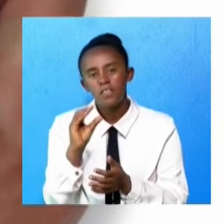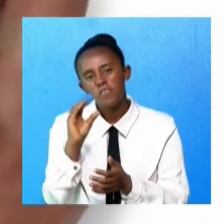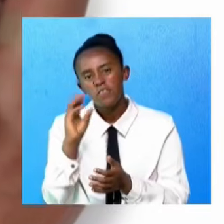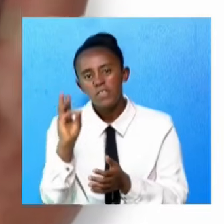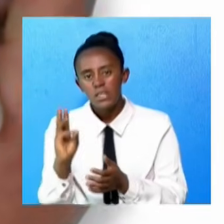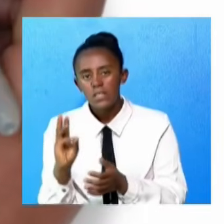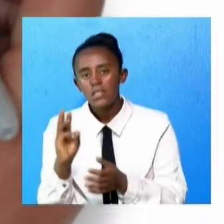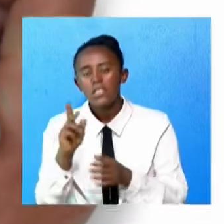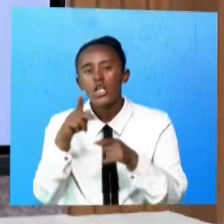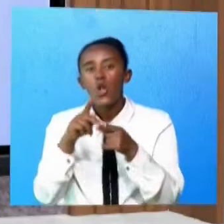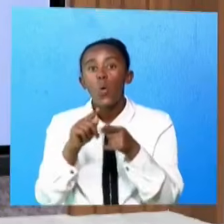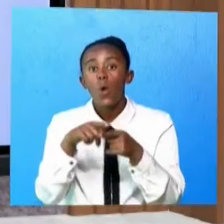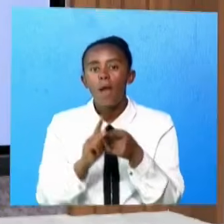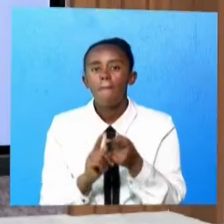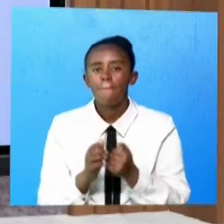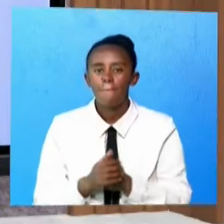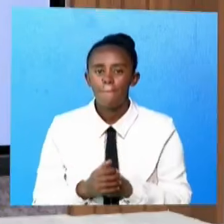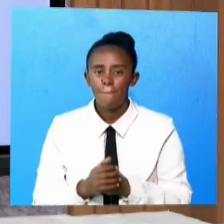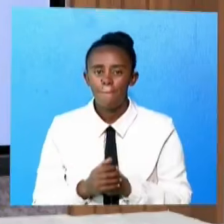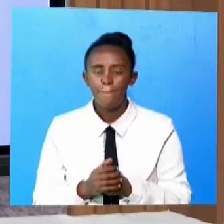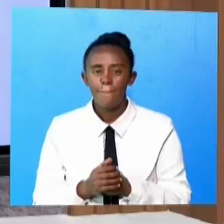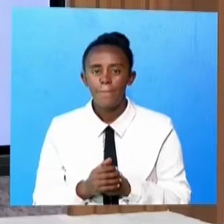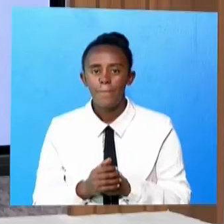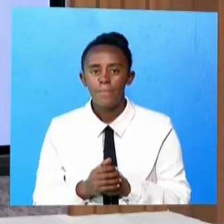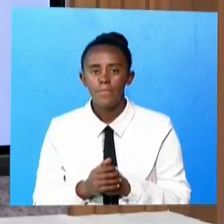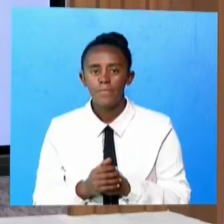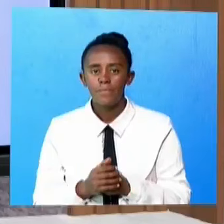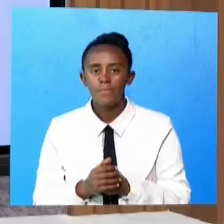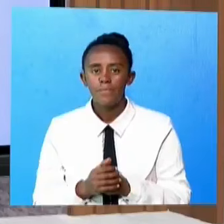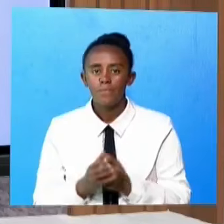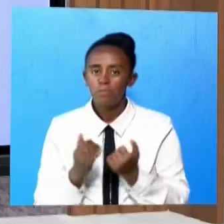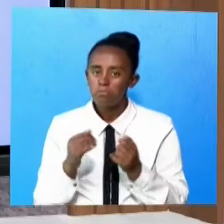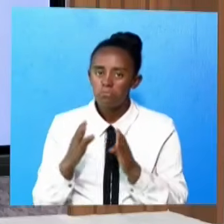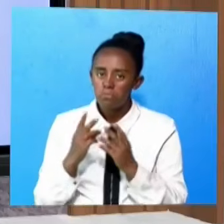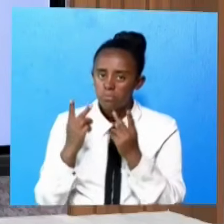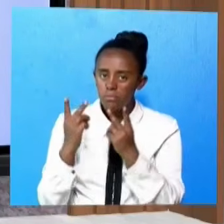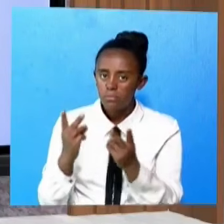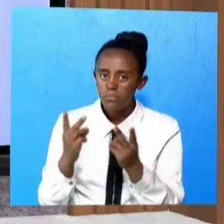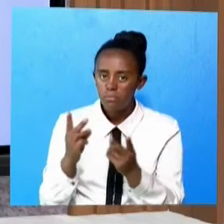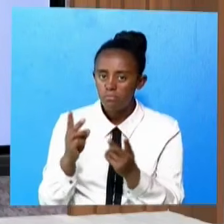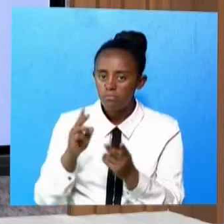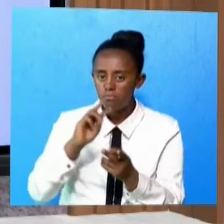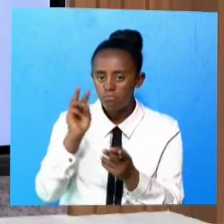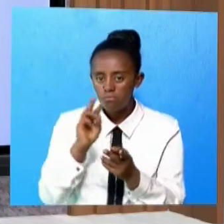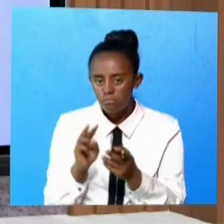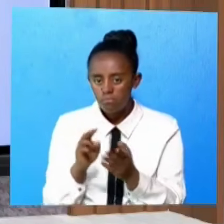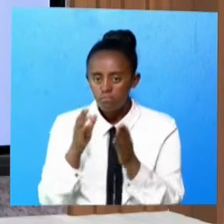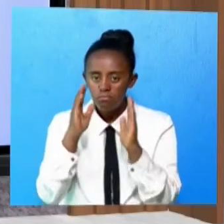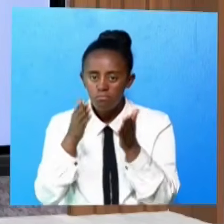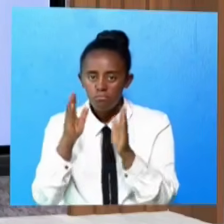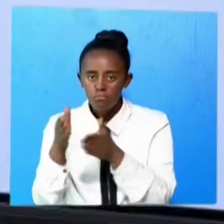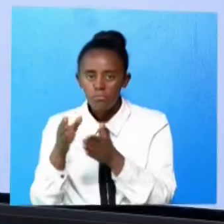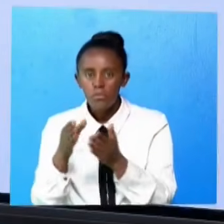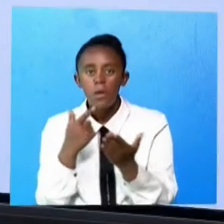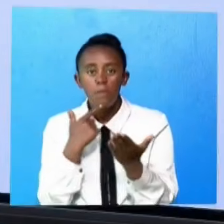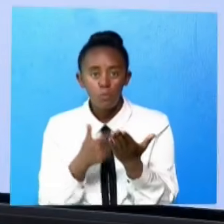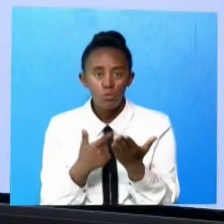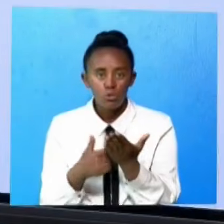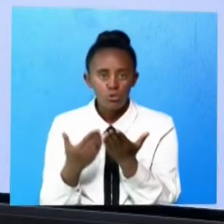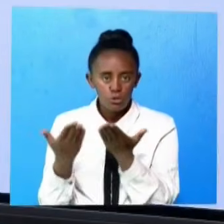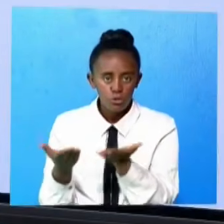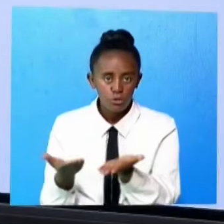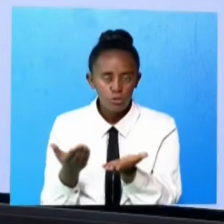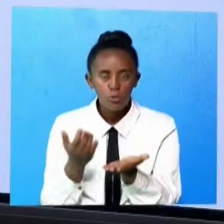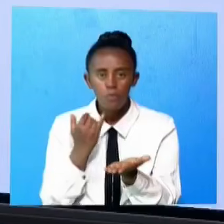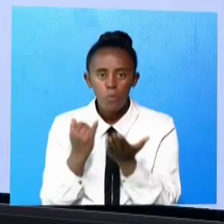56 kilogram. Let's go and see this information so as to